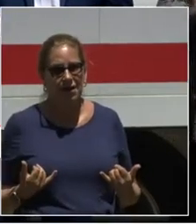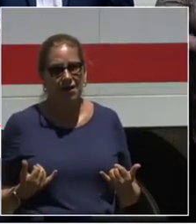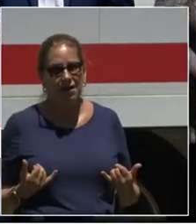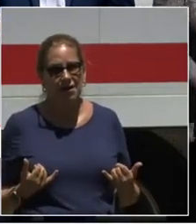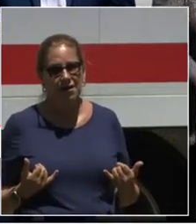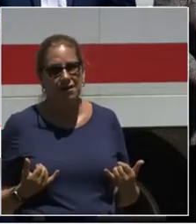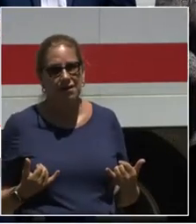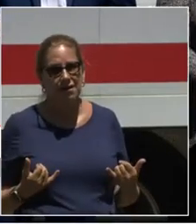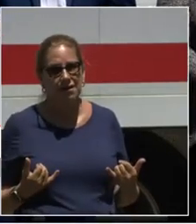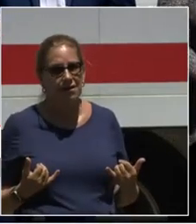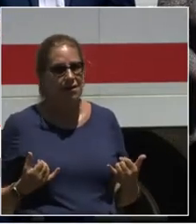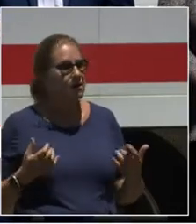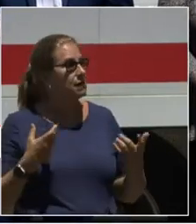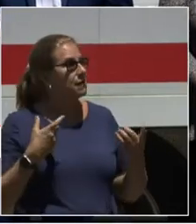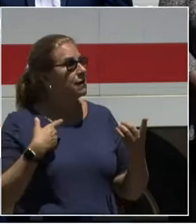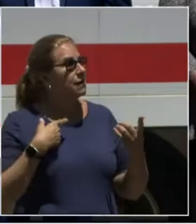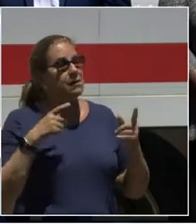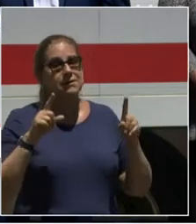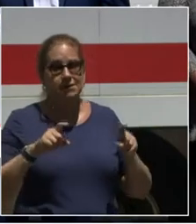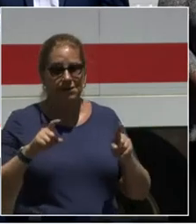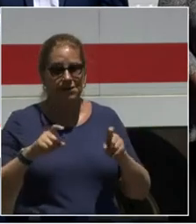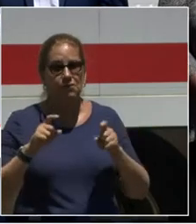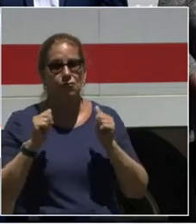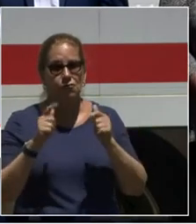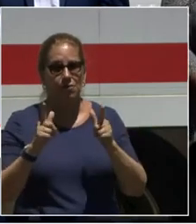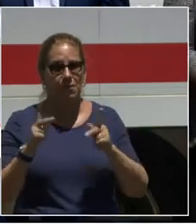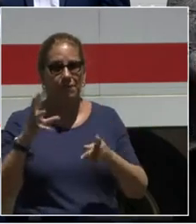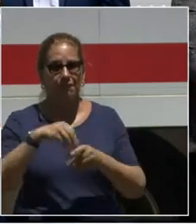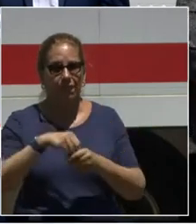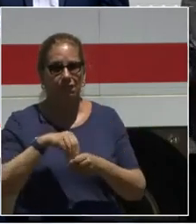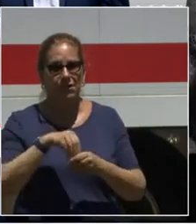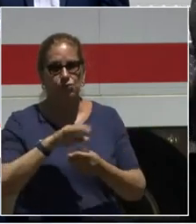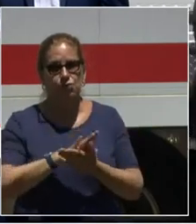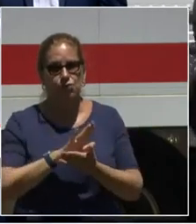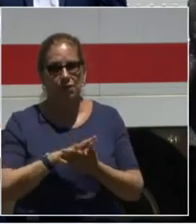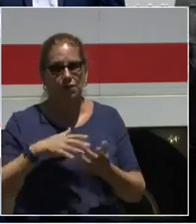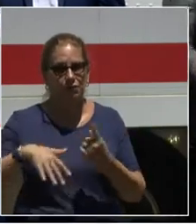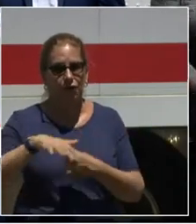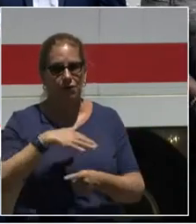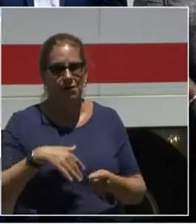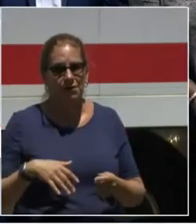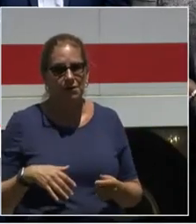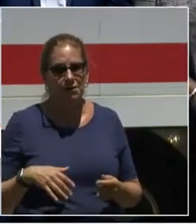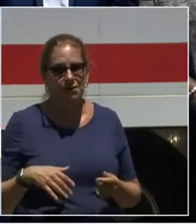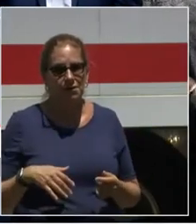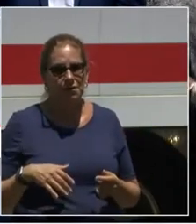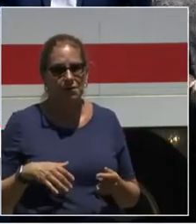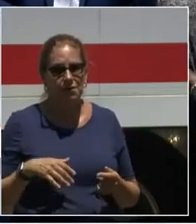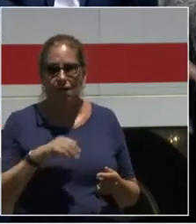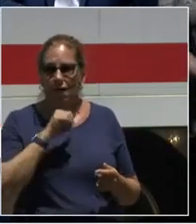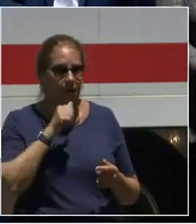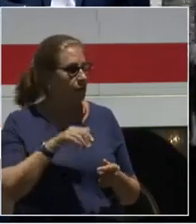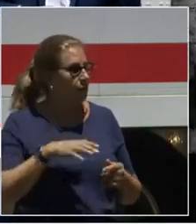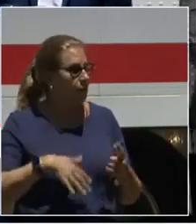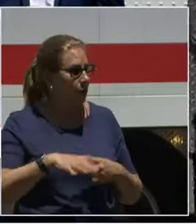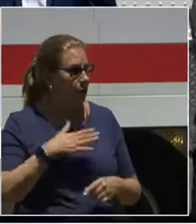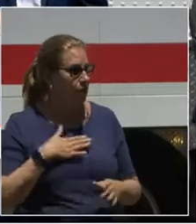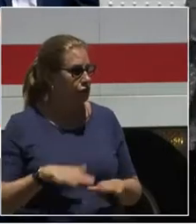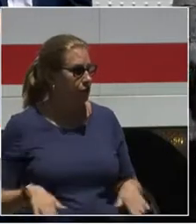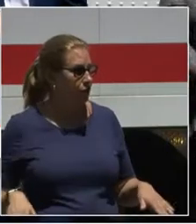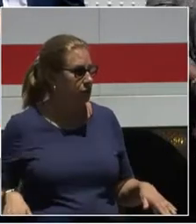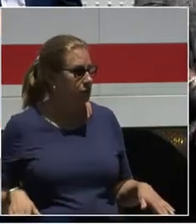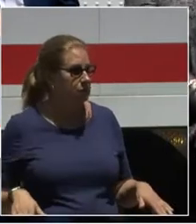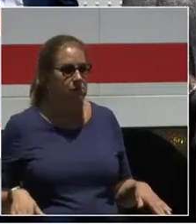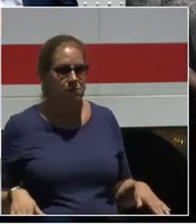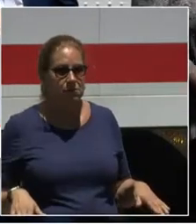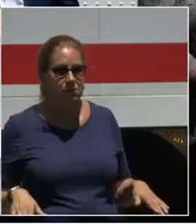child. So we'll get you some information. Okay. A bit off tangent, but this is in relation to lead